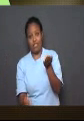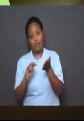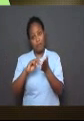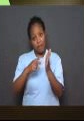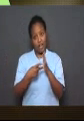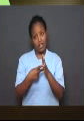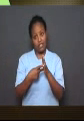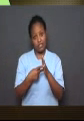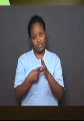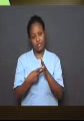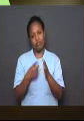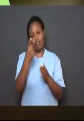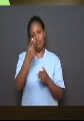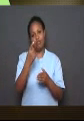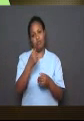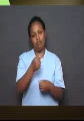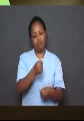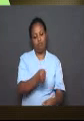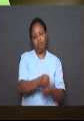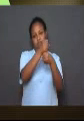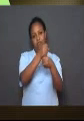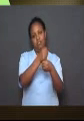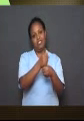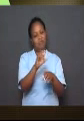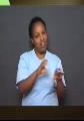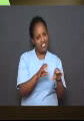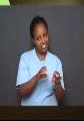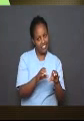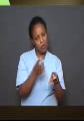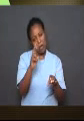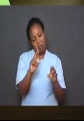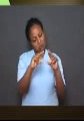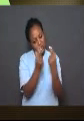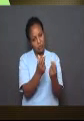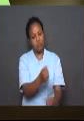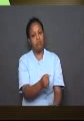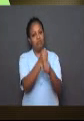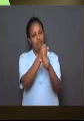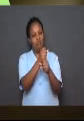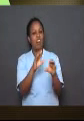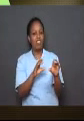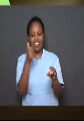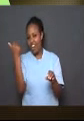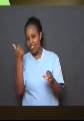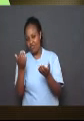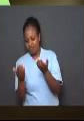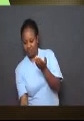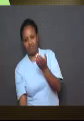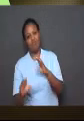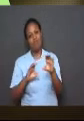Favoritism means to show preference for one person or group of people over